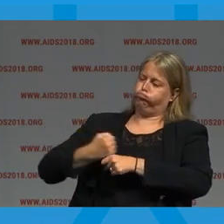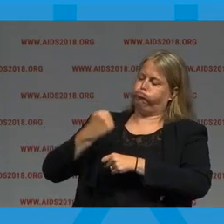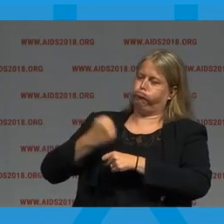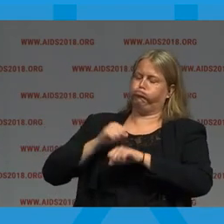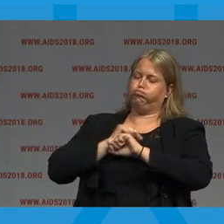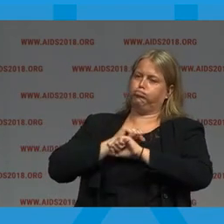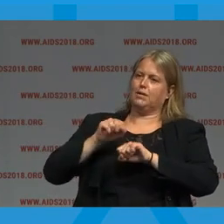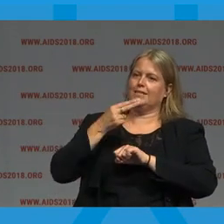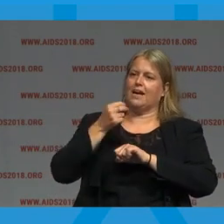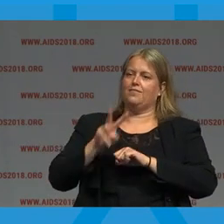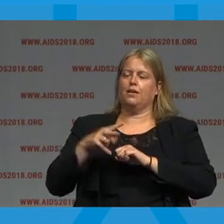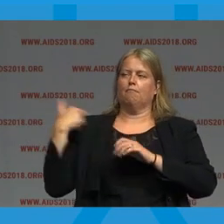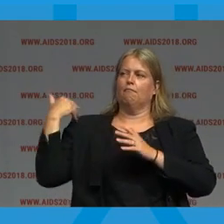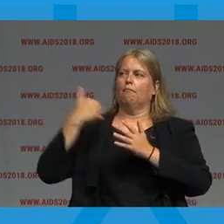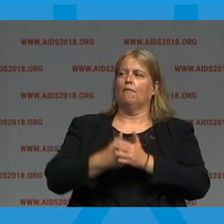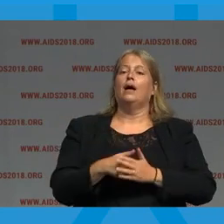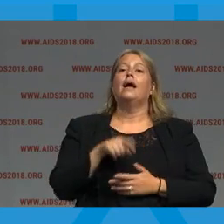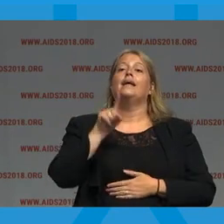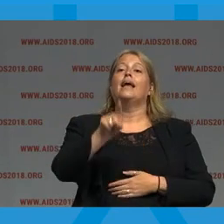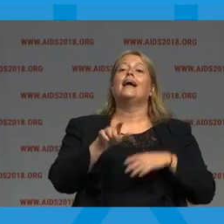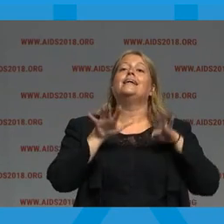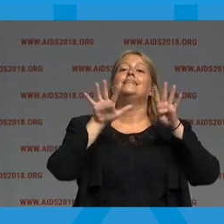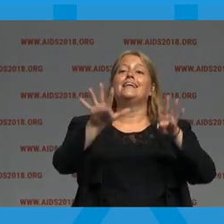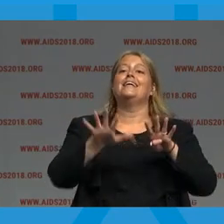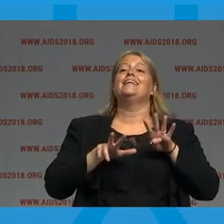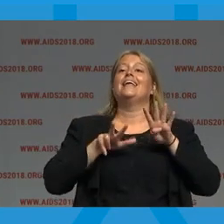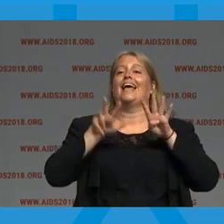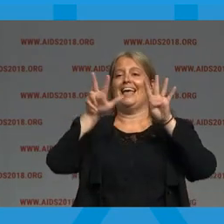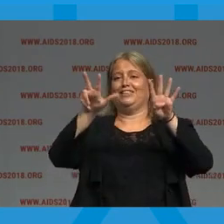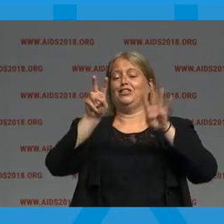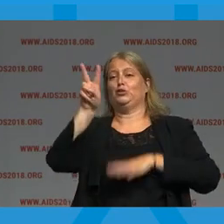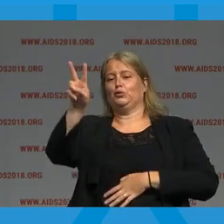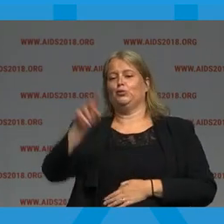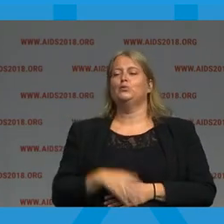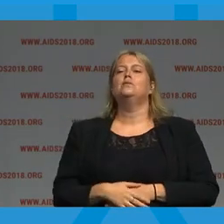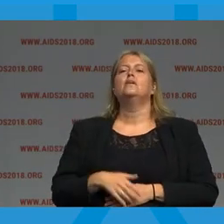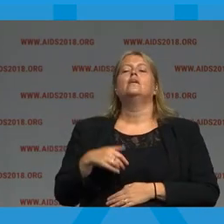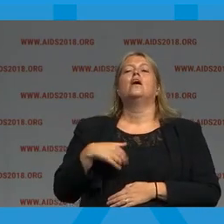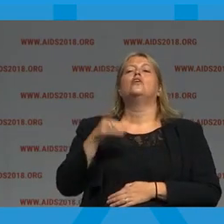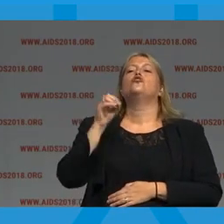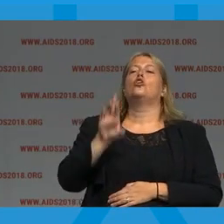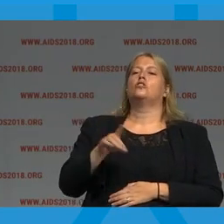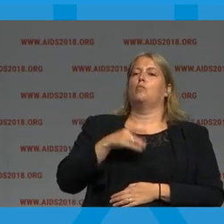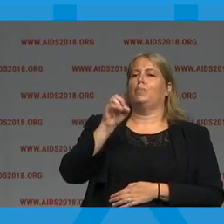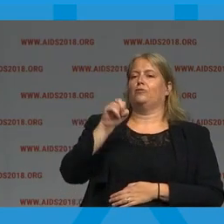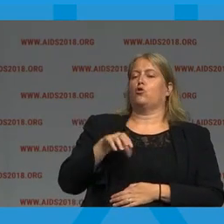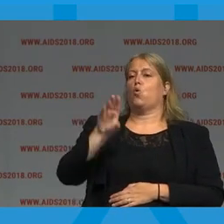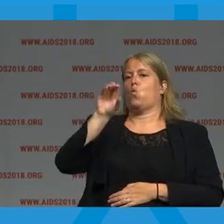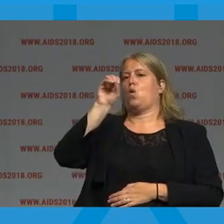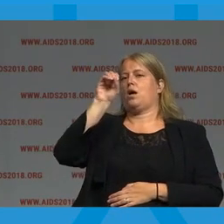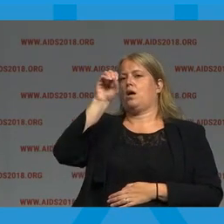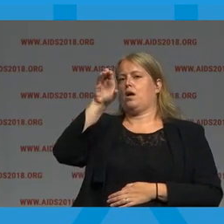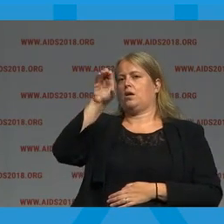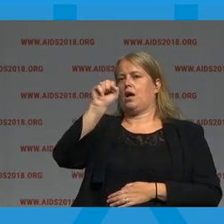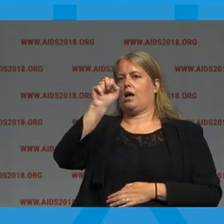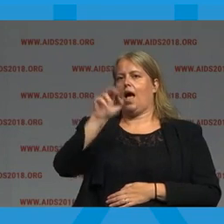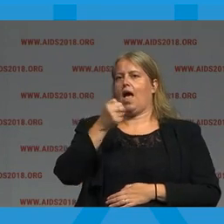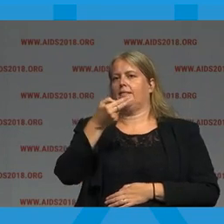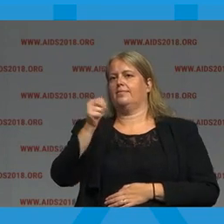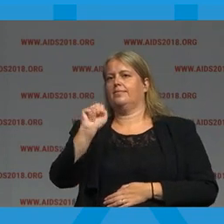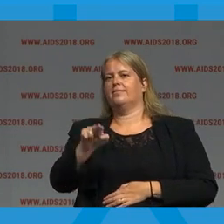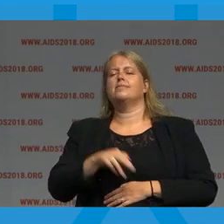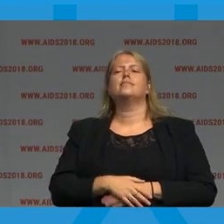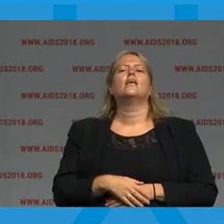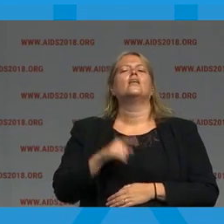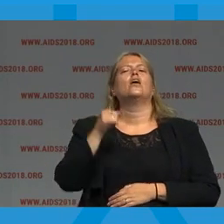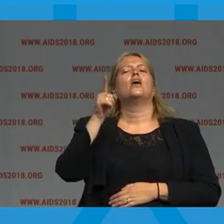since 1982. That is Dr. Pedro Can, Professor of Infectious Diseases at the Buenos